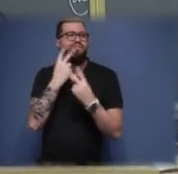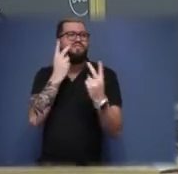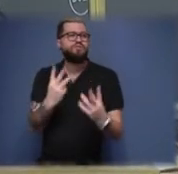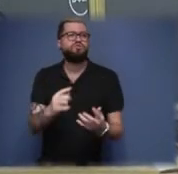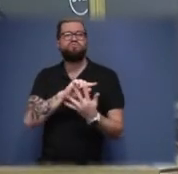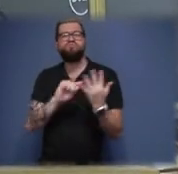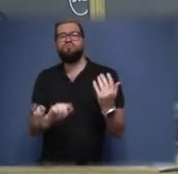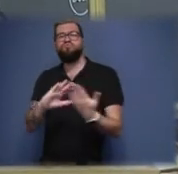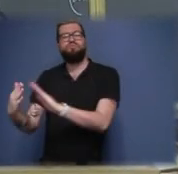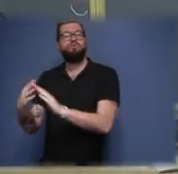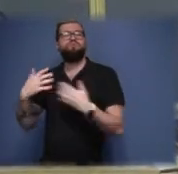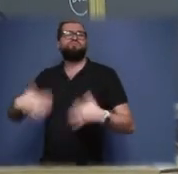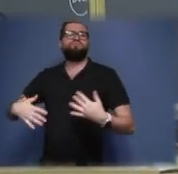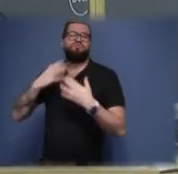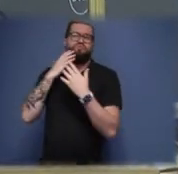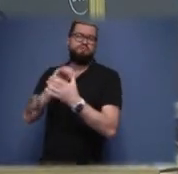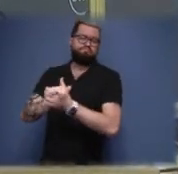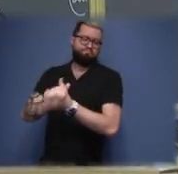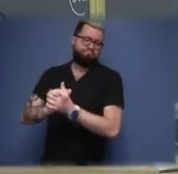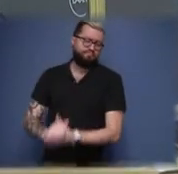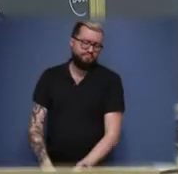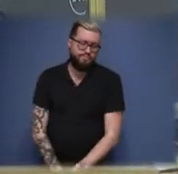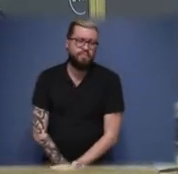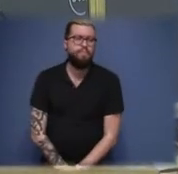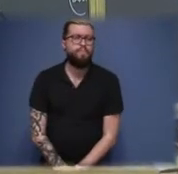communities. Congratulations.